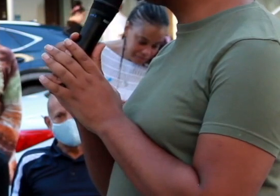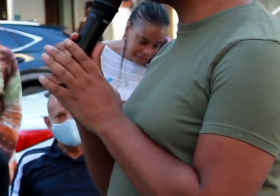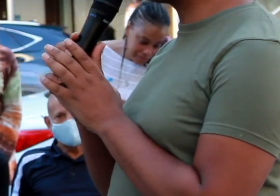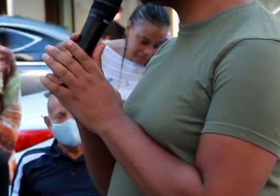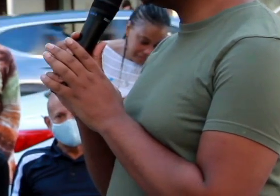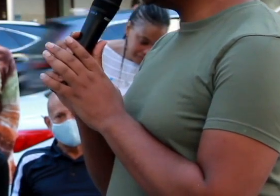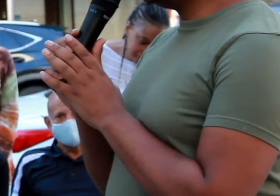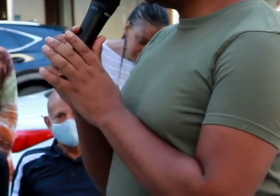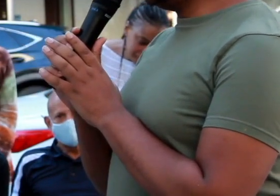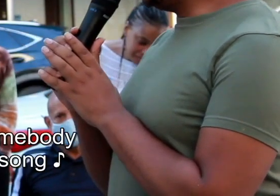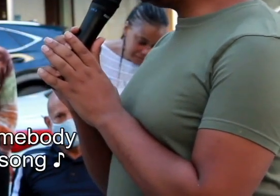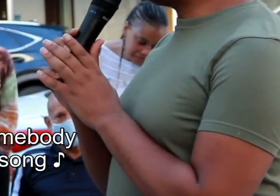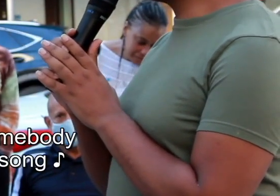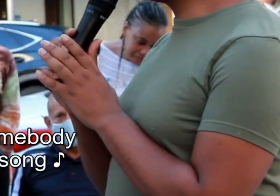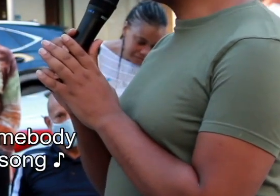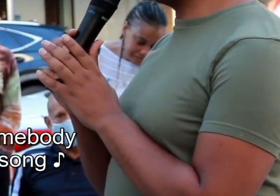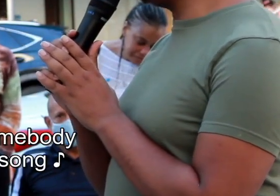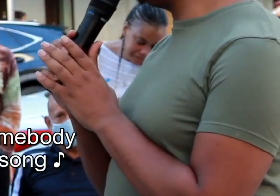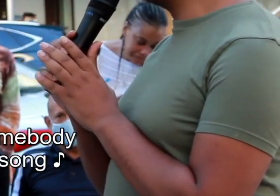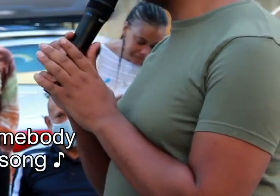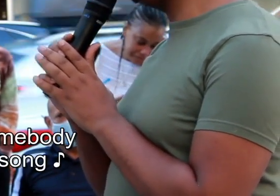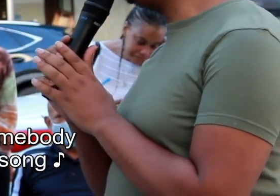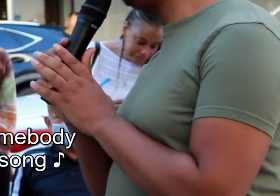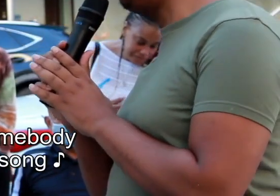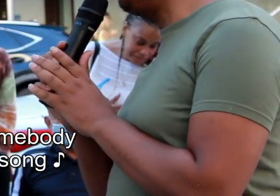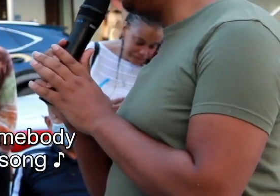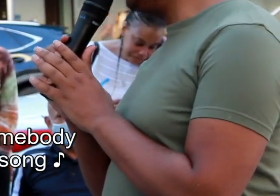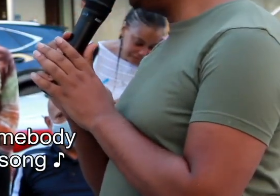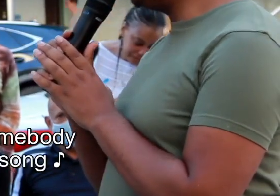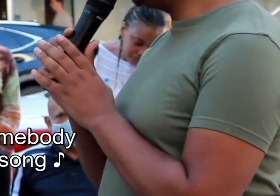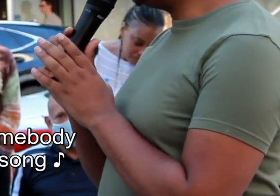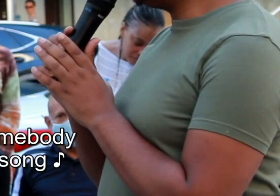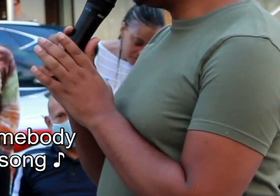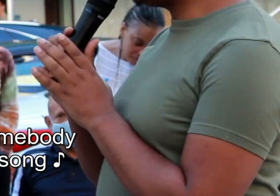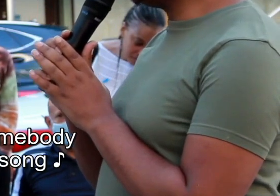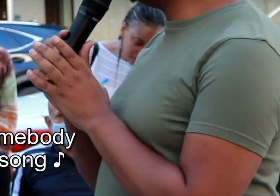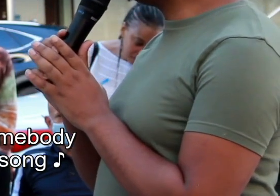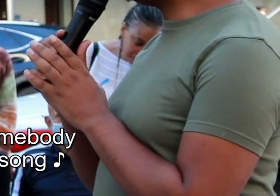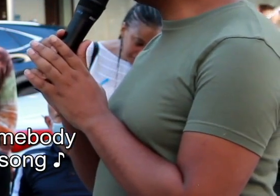vain. If I can touch